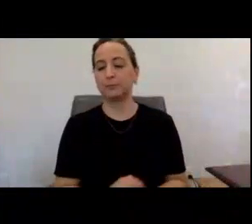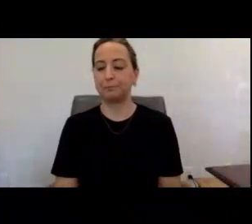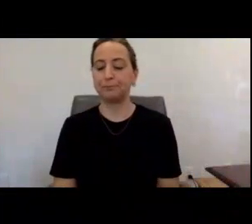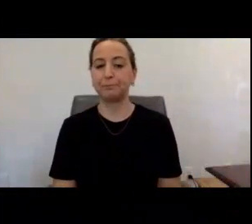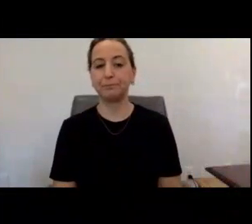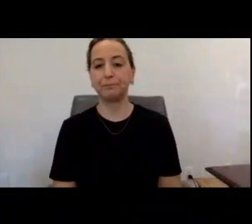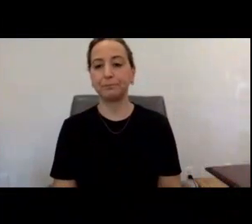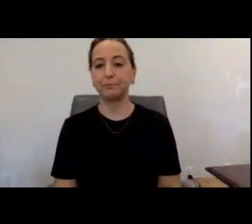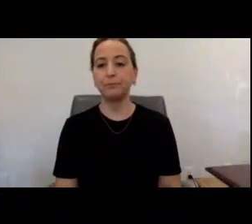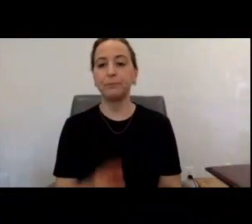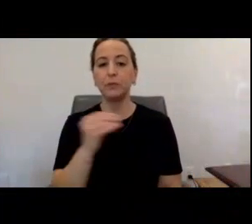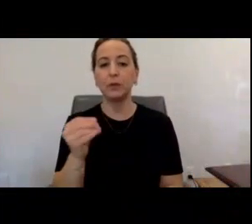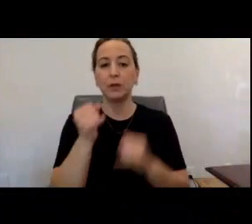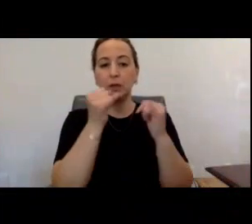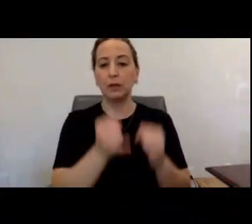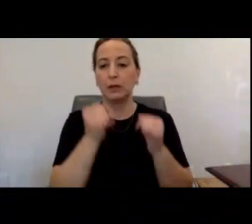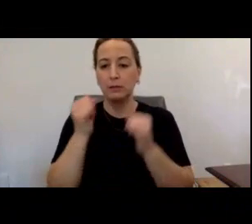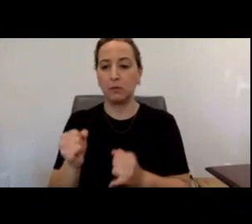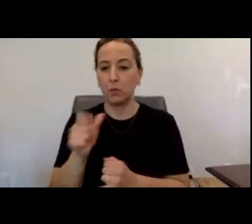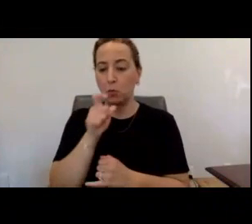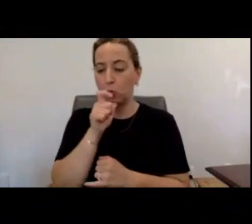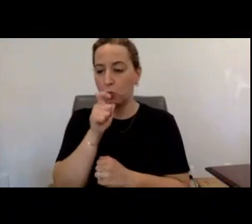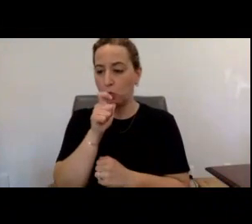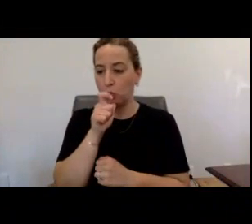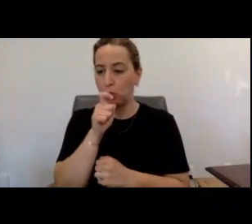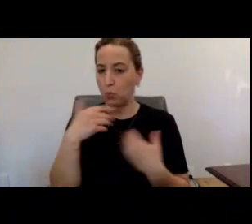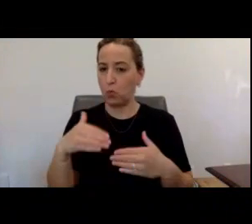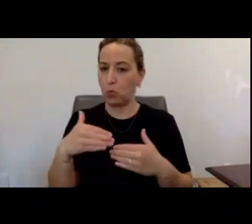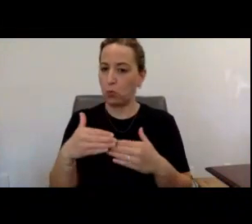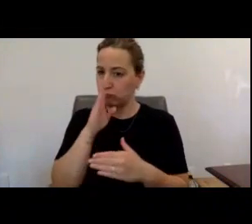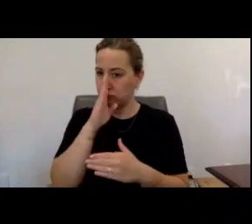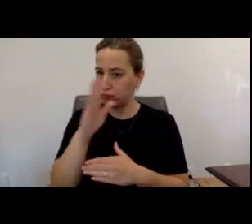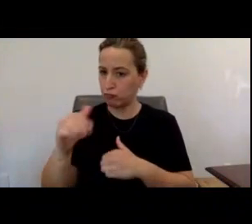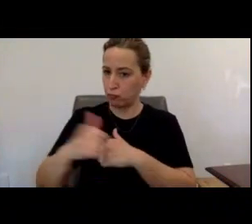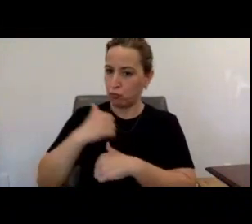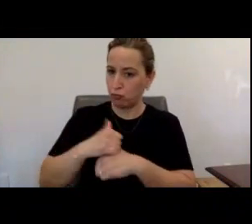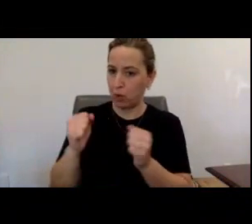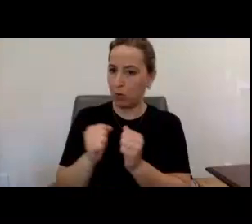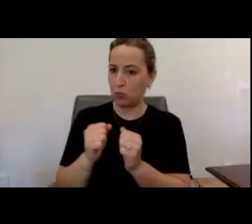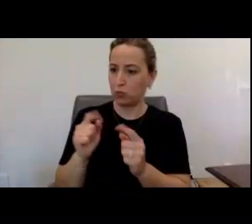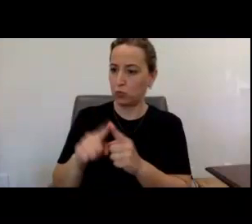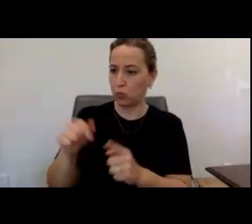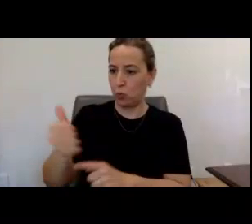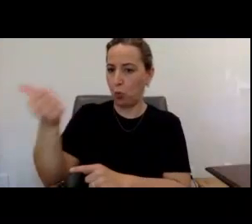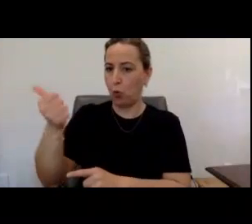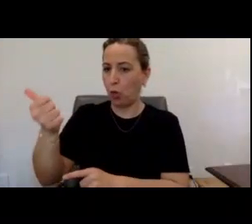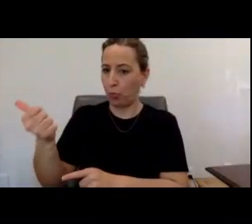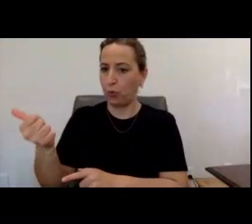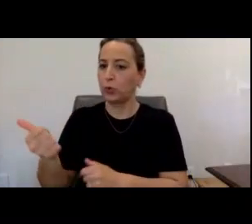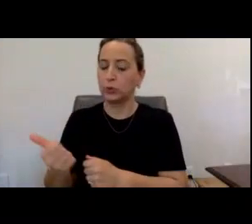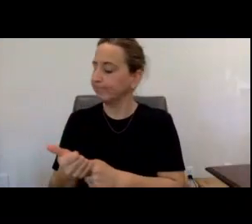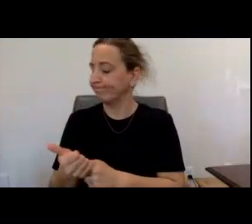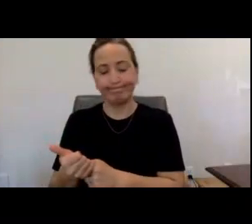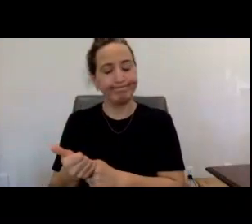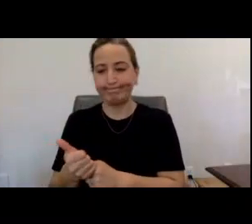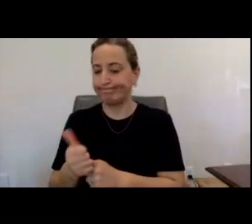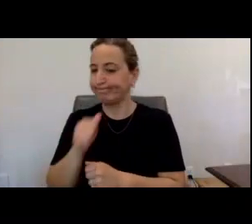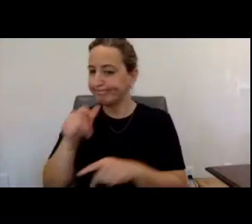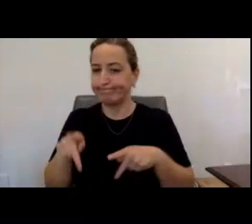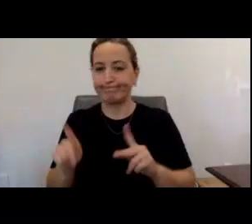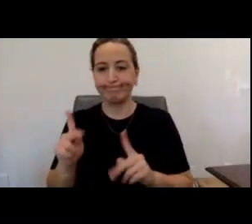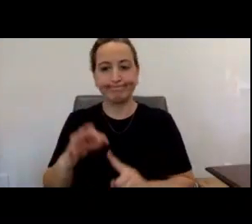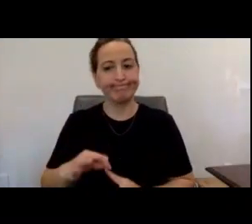And individuals who pose direct threat to the health and safety of others are also exempt from disability-related protections.